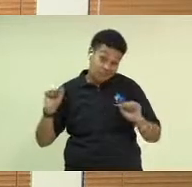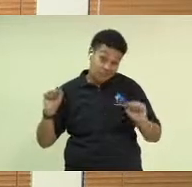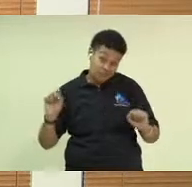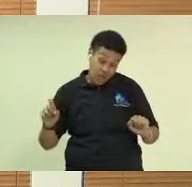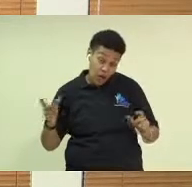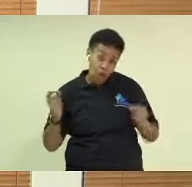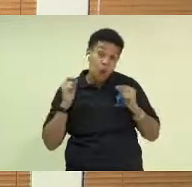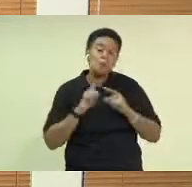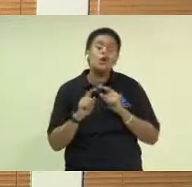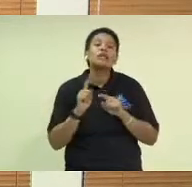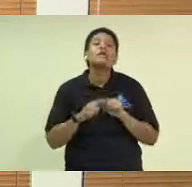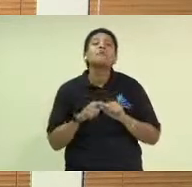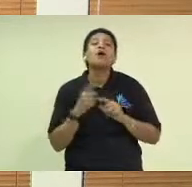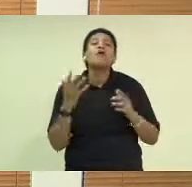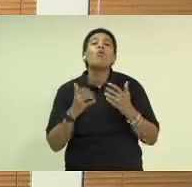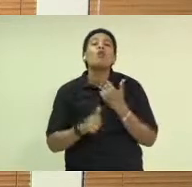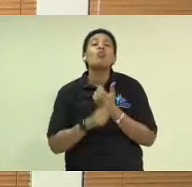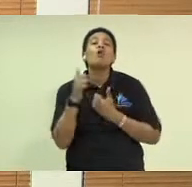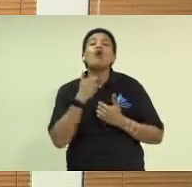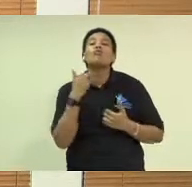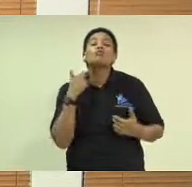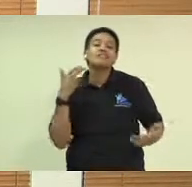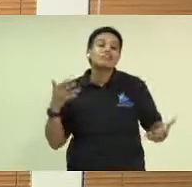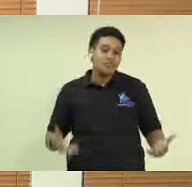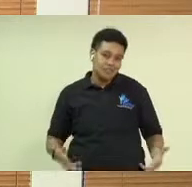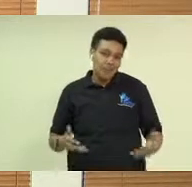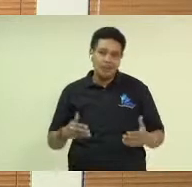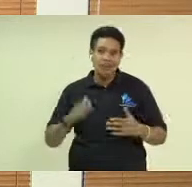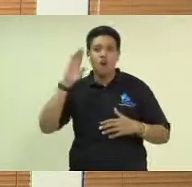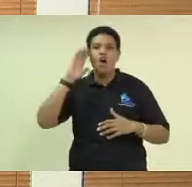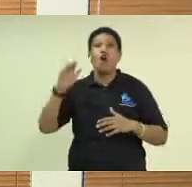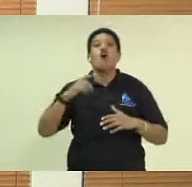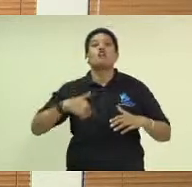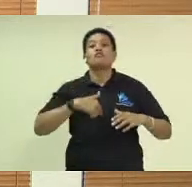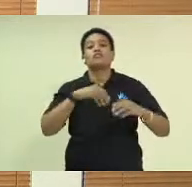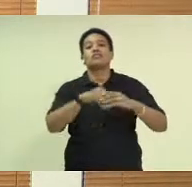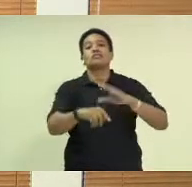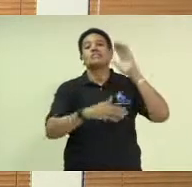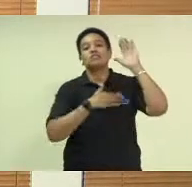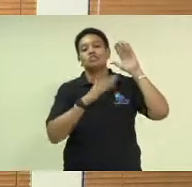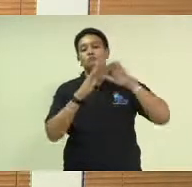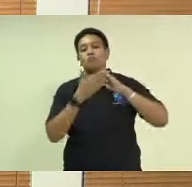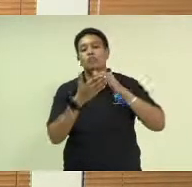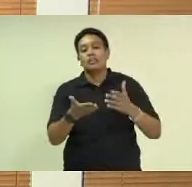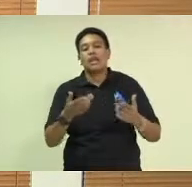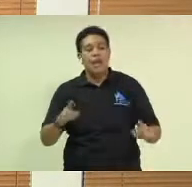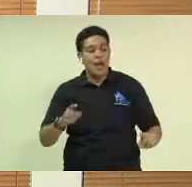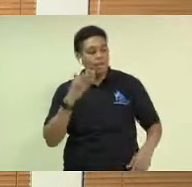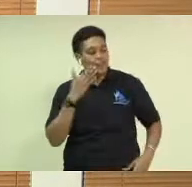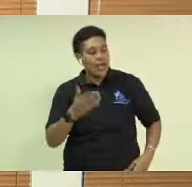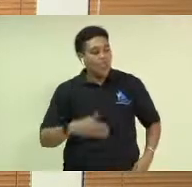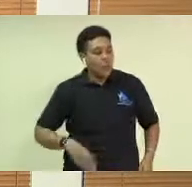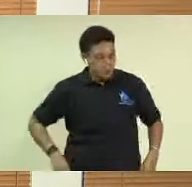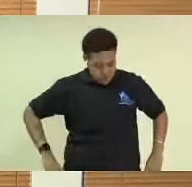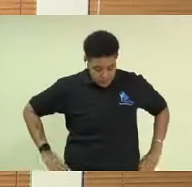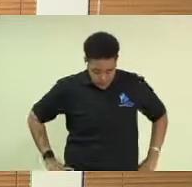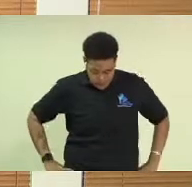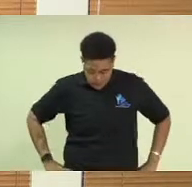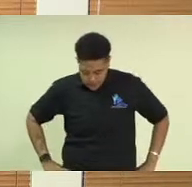threat is a threat on all of us as the citizens of the country. Thank you.